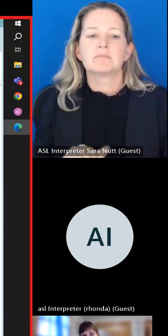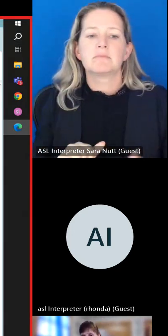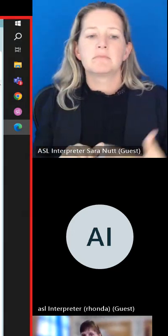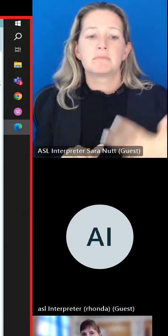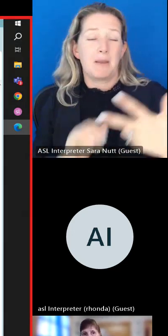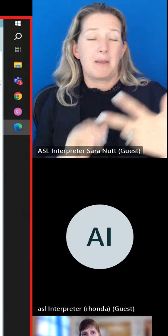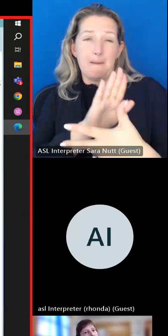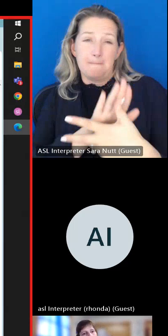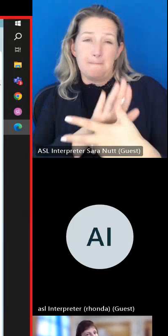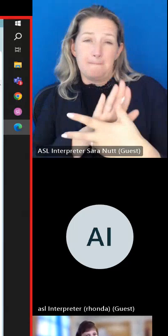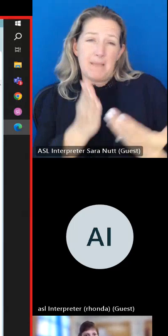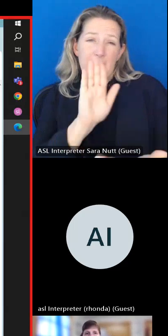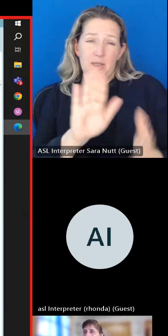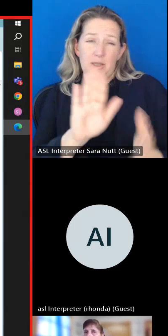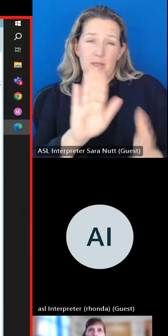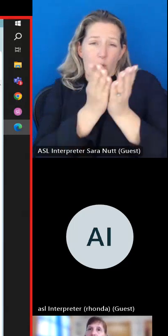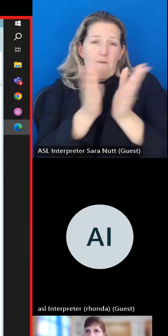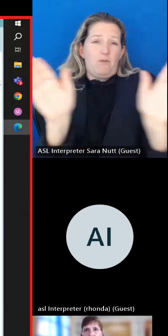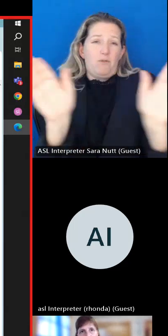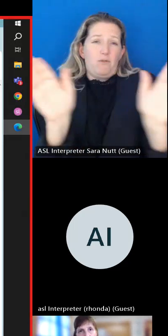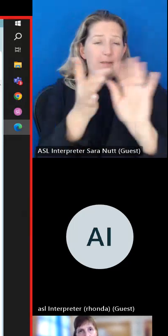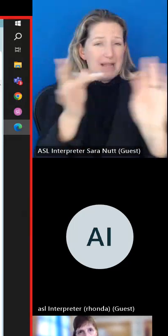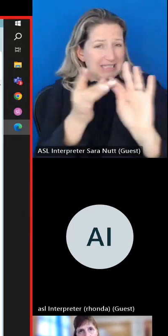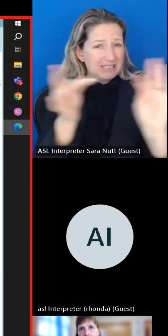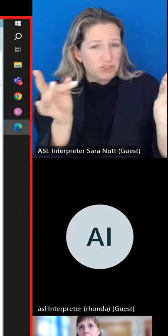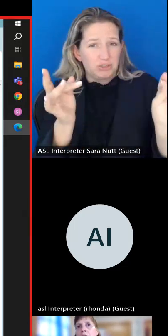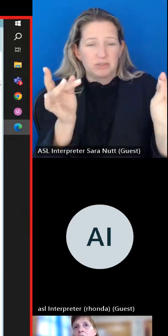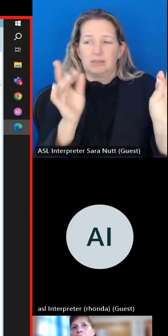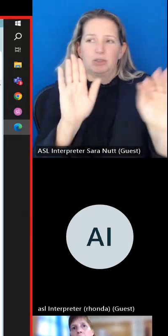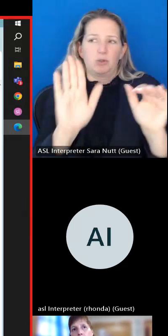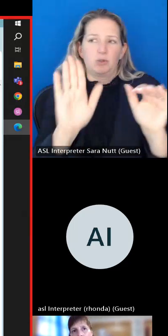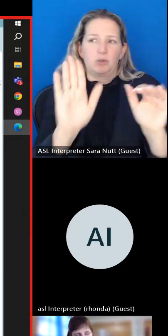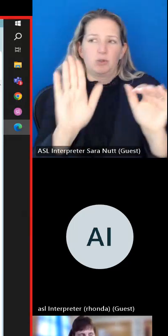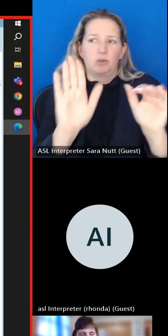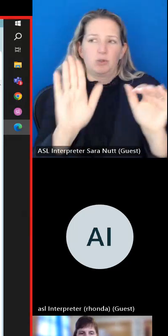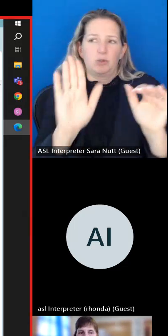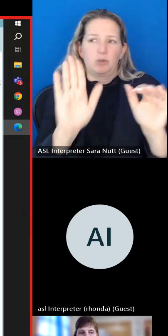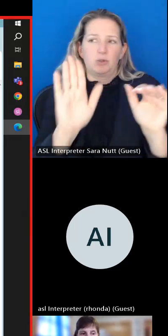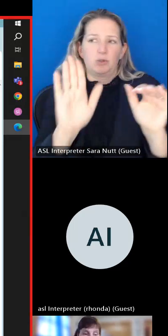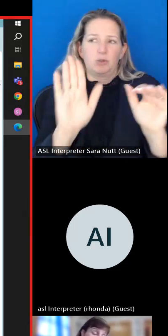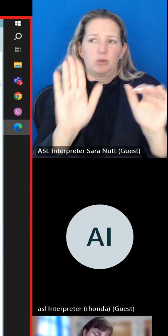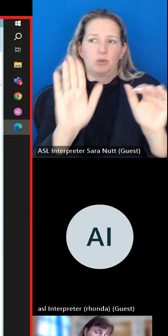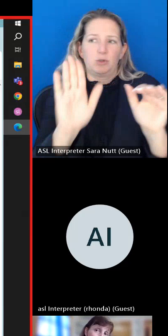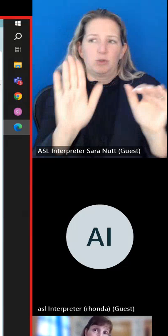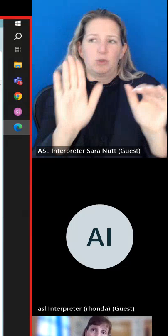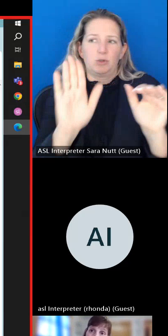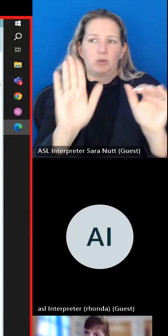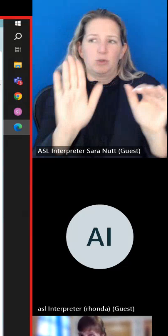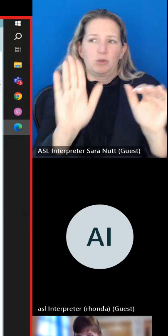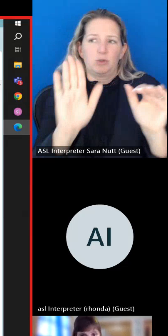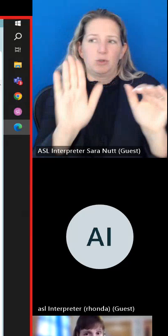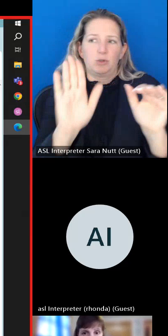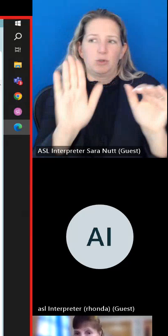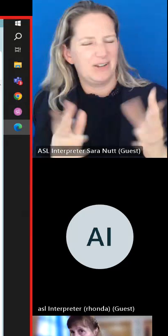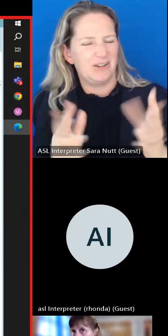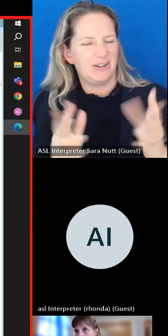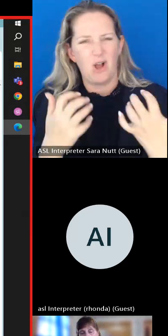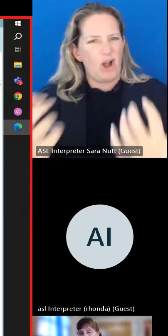isn't clear. The audience doesn't know what you want them to do. Or the second is the change in your data